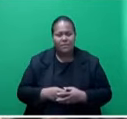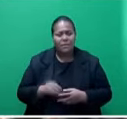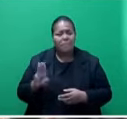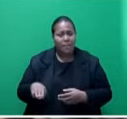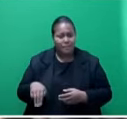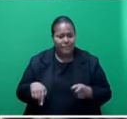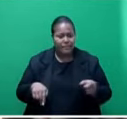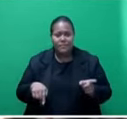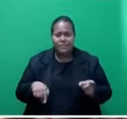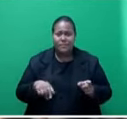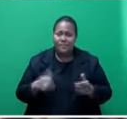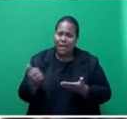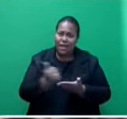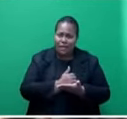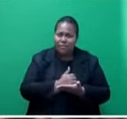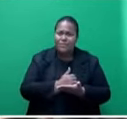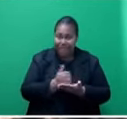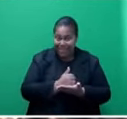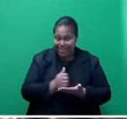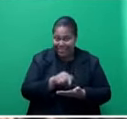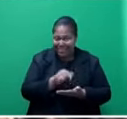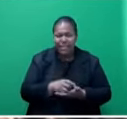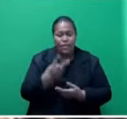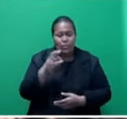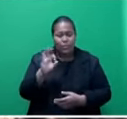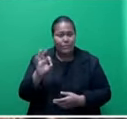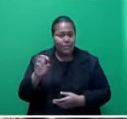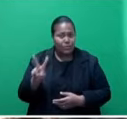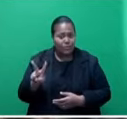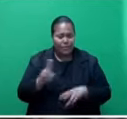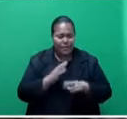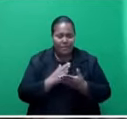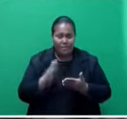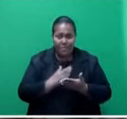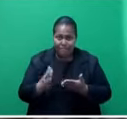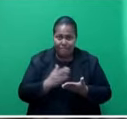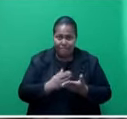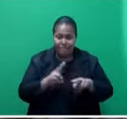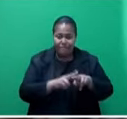are active. Mr. Speaker, sir, in 2002, the FNPF reported that